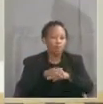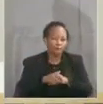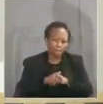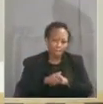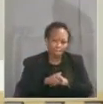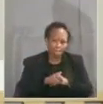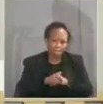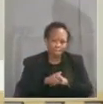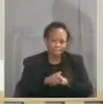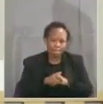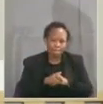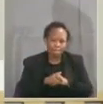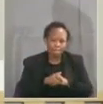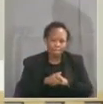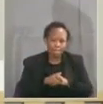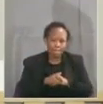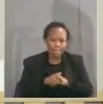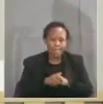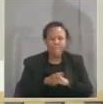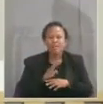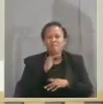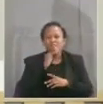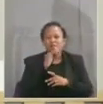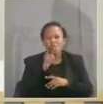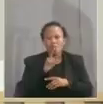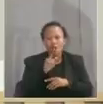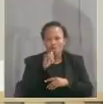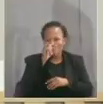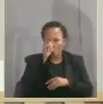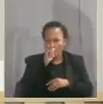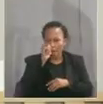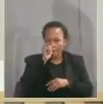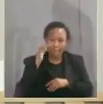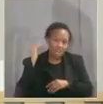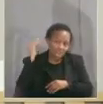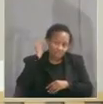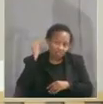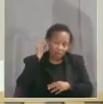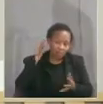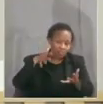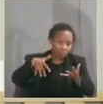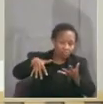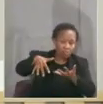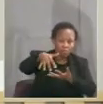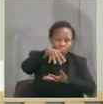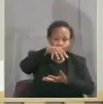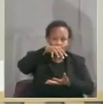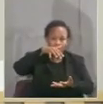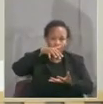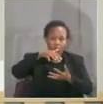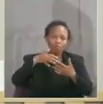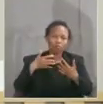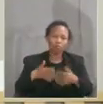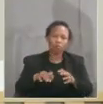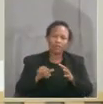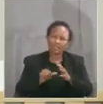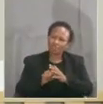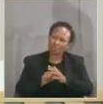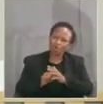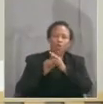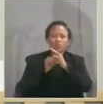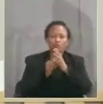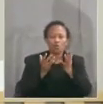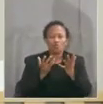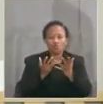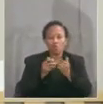that it means crime intelligence remains the cornerstone of SAPS